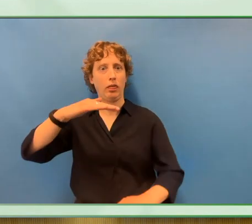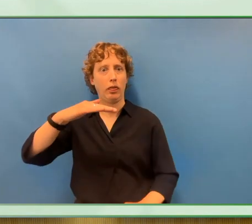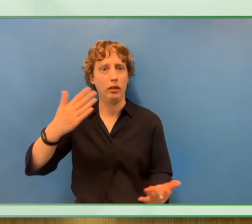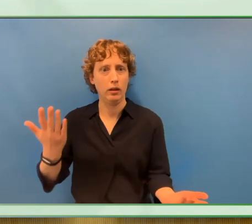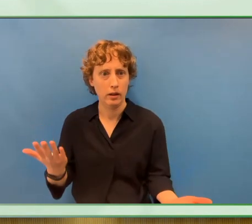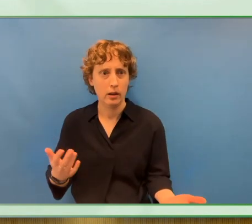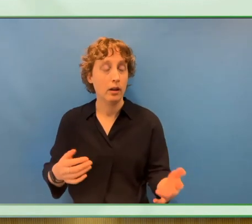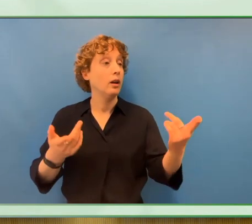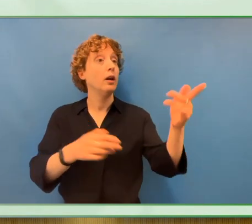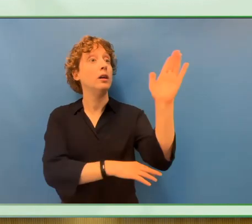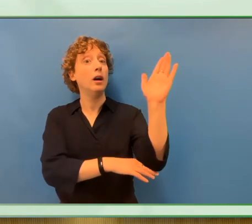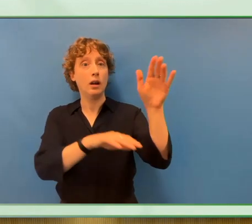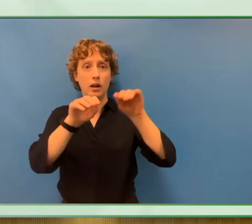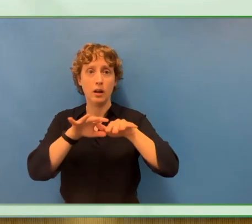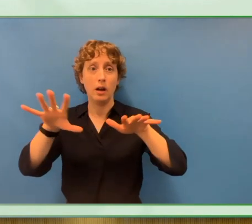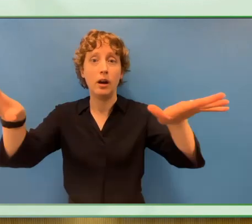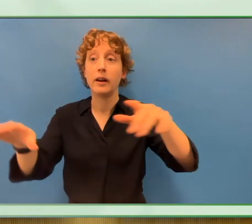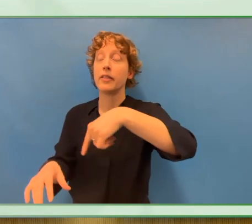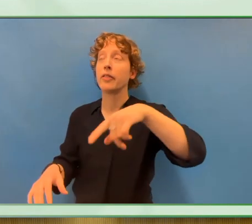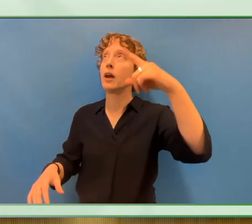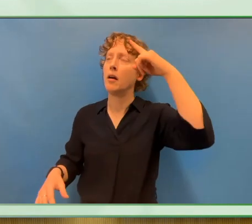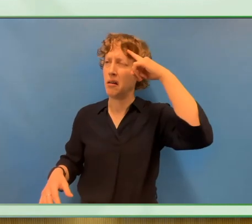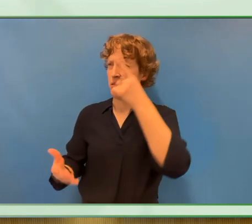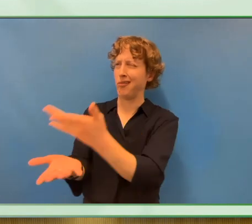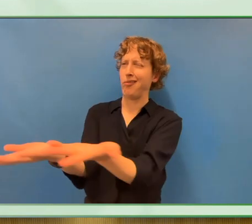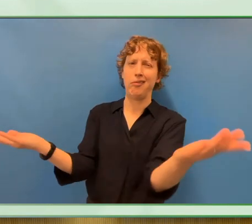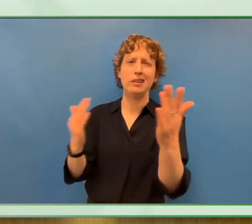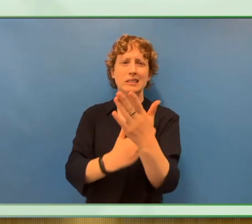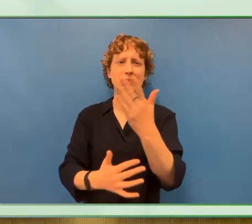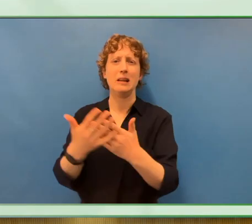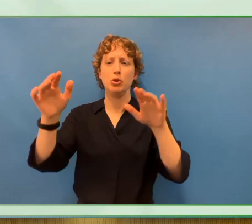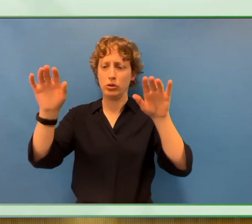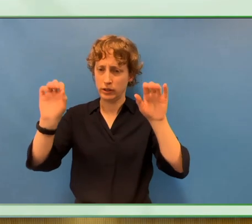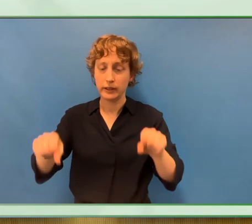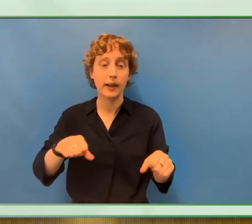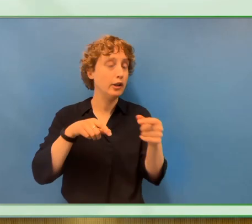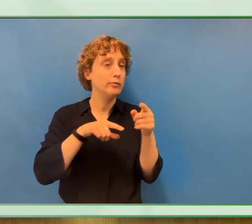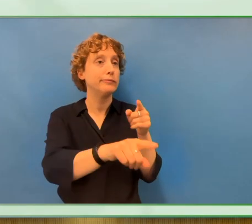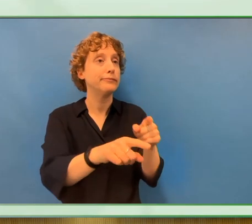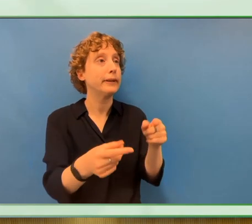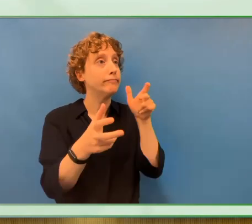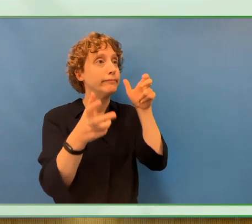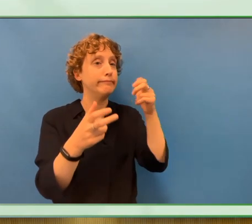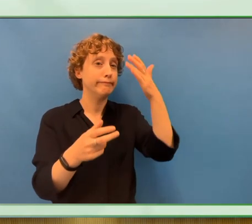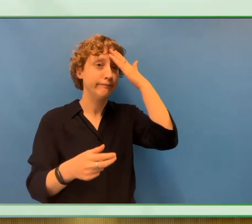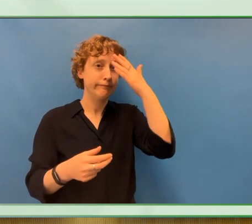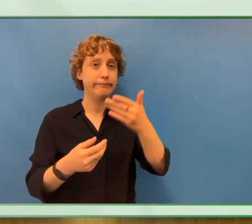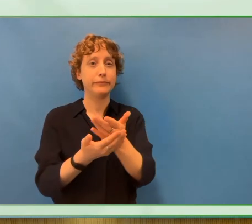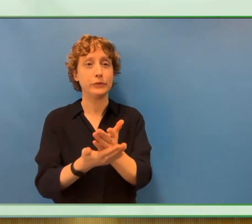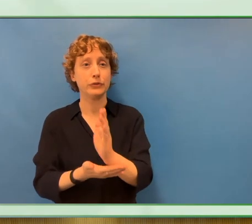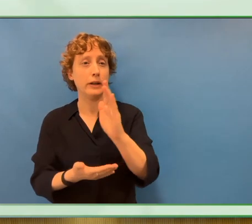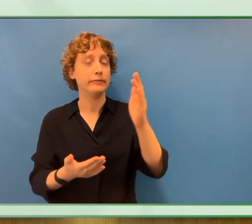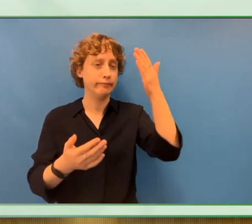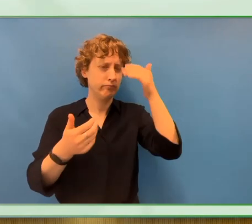access justice or the knowledge of their rights. They do have a right as consumers within the EU to access